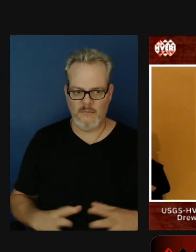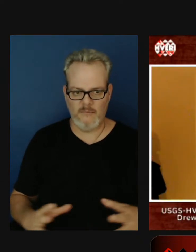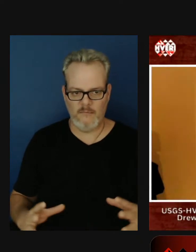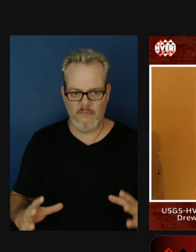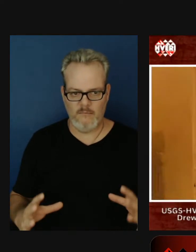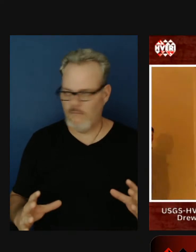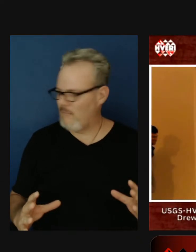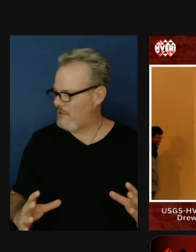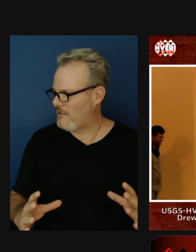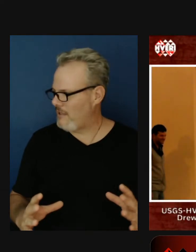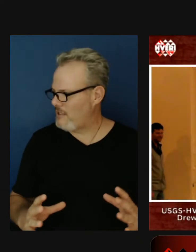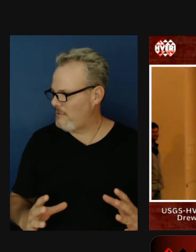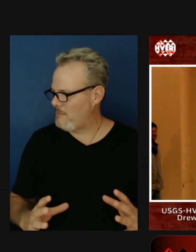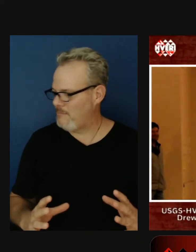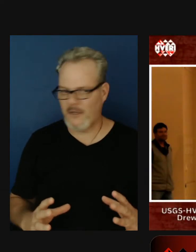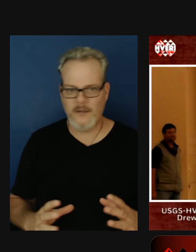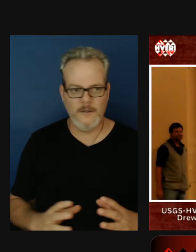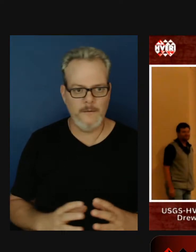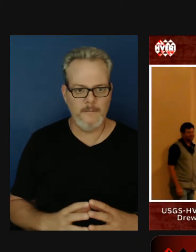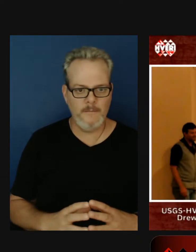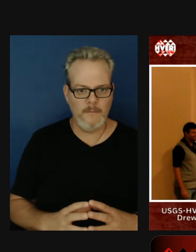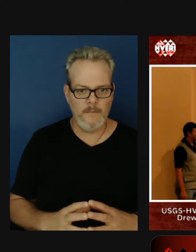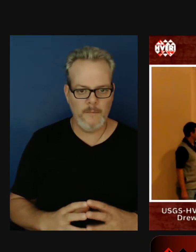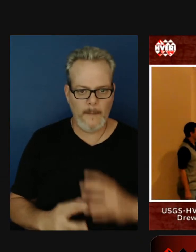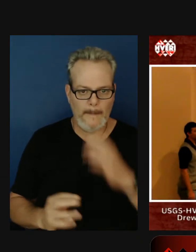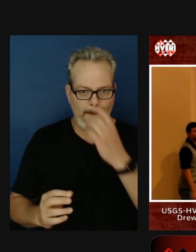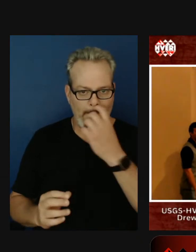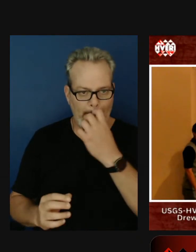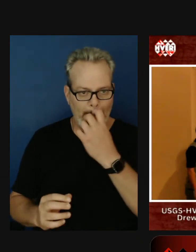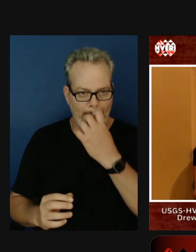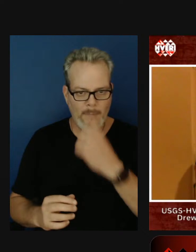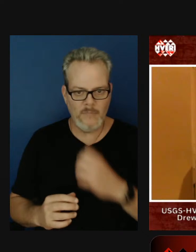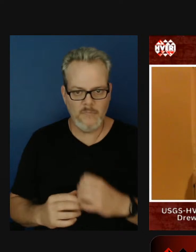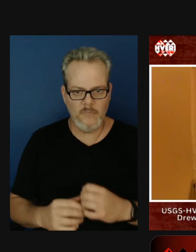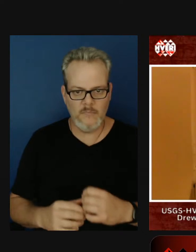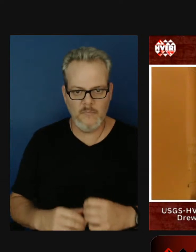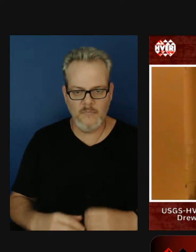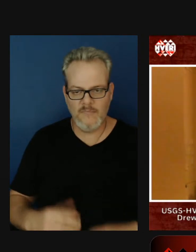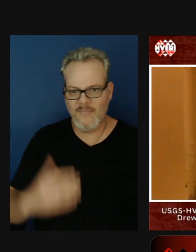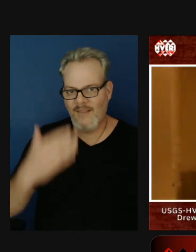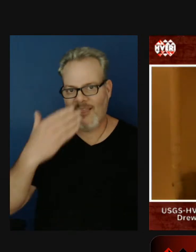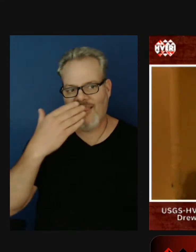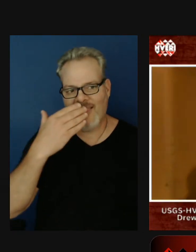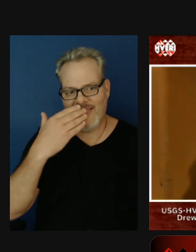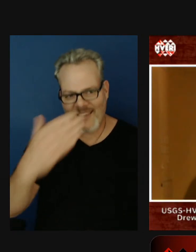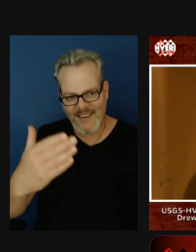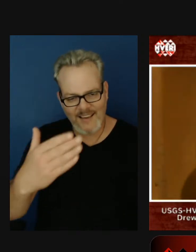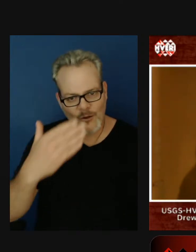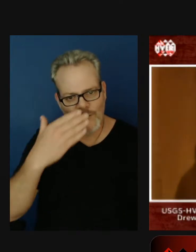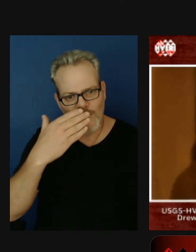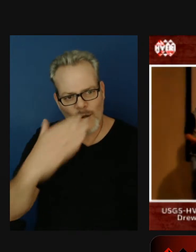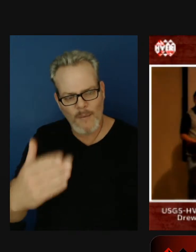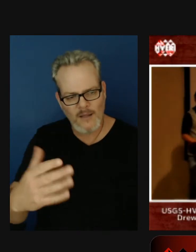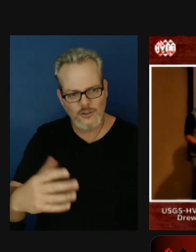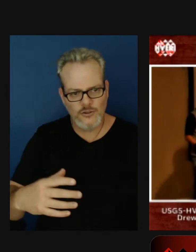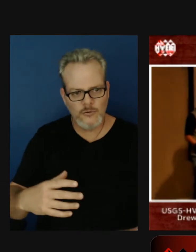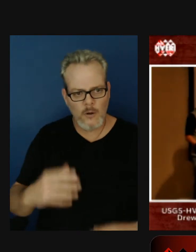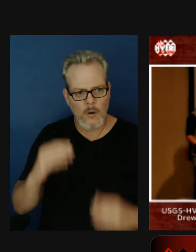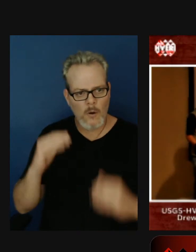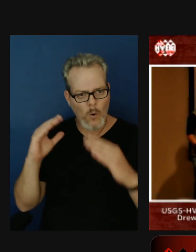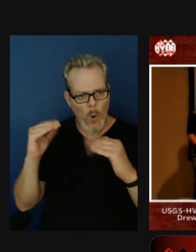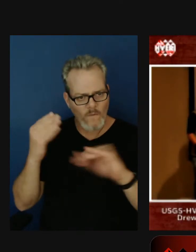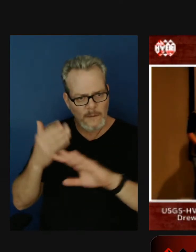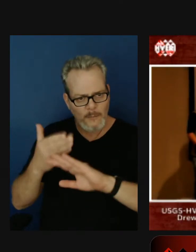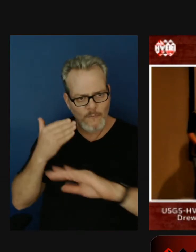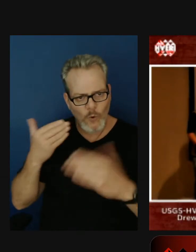Good genes. Love hiking. Well, thank you very much. And hopefully, just before we get